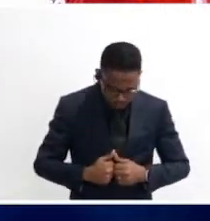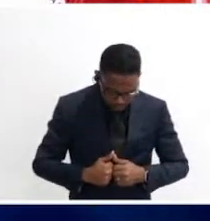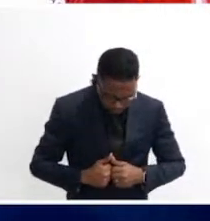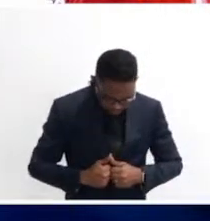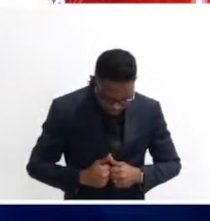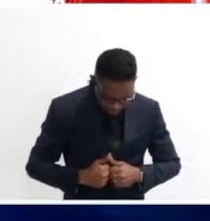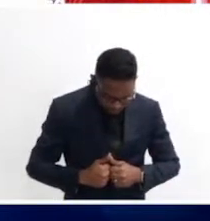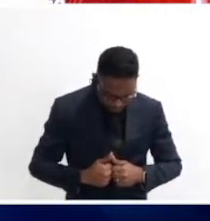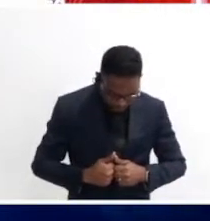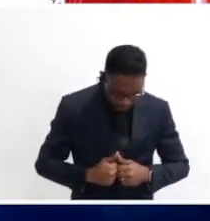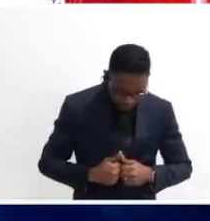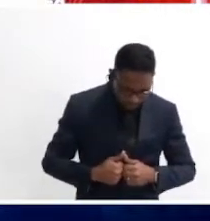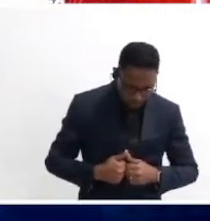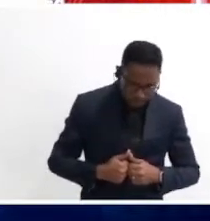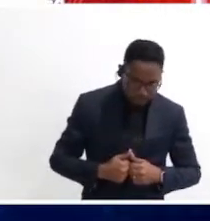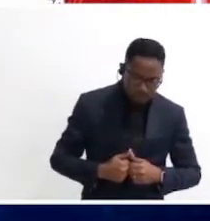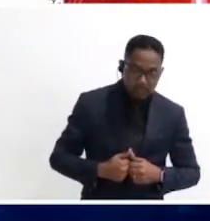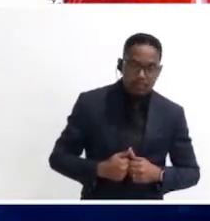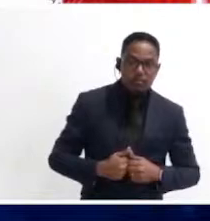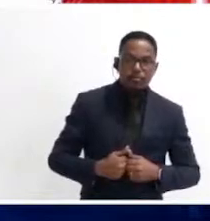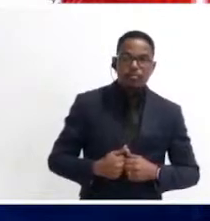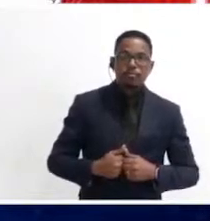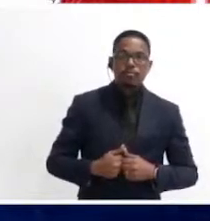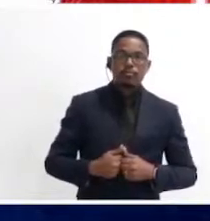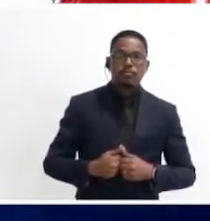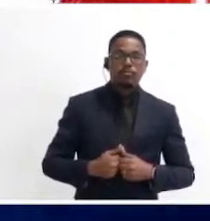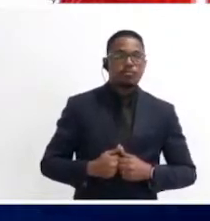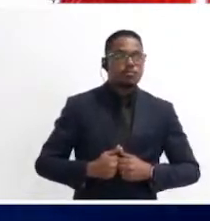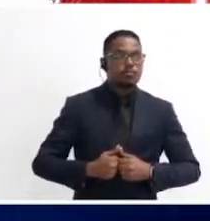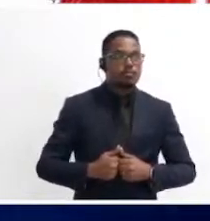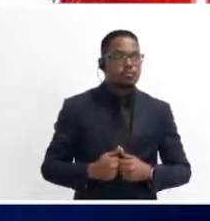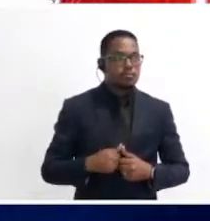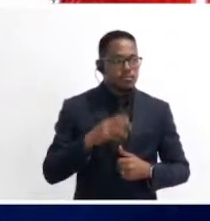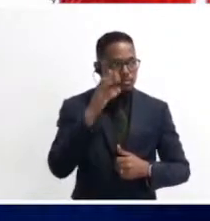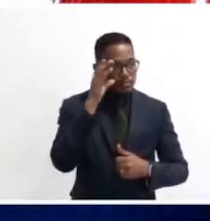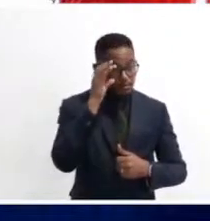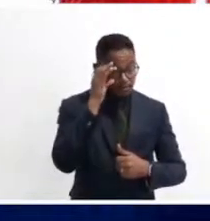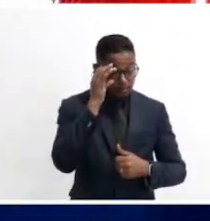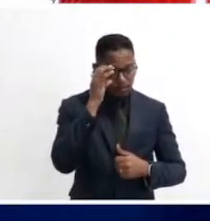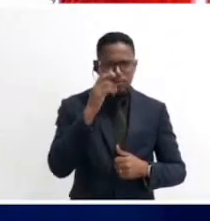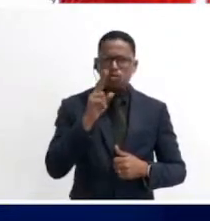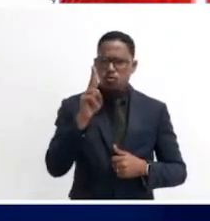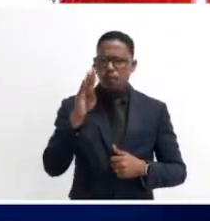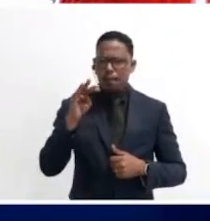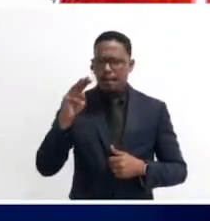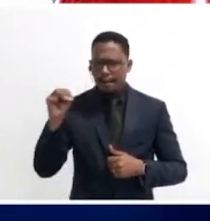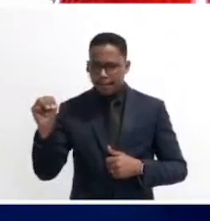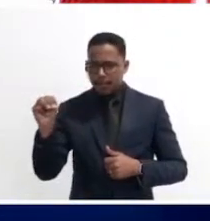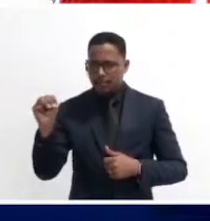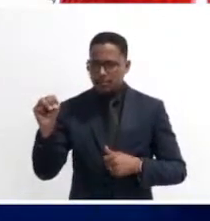So it turns out the UBM is quite important, and it kind of